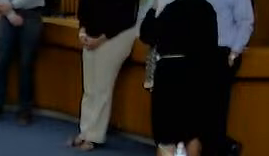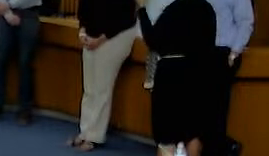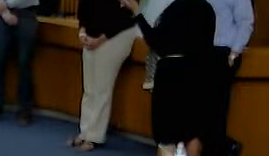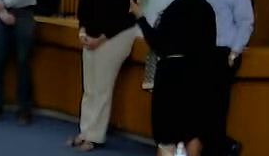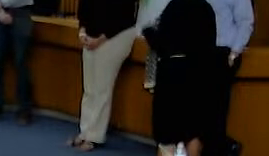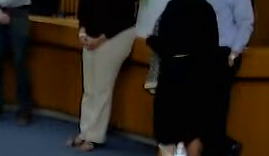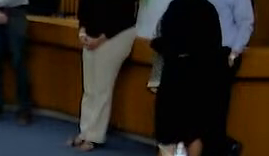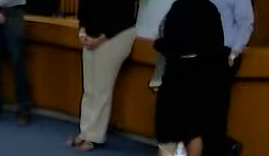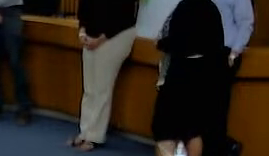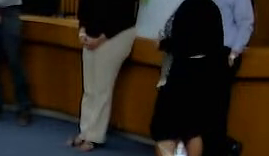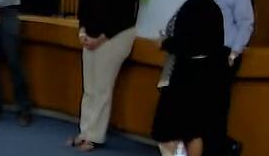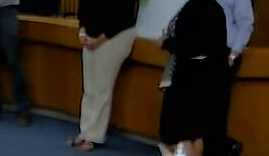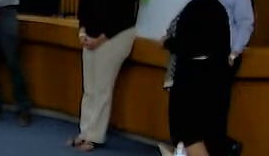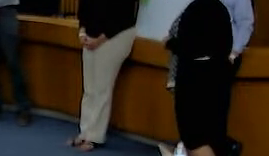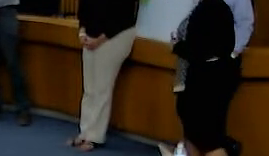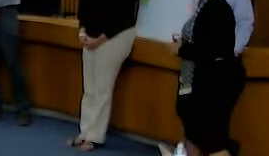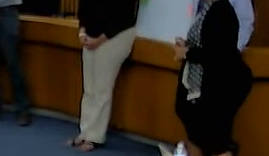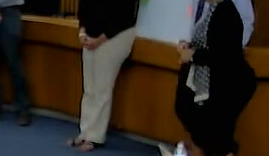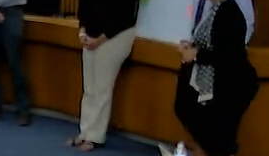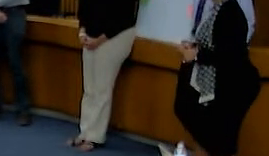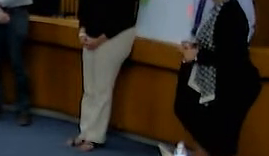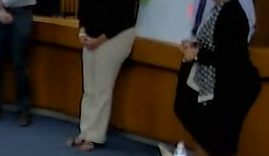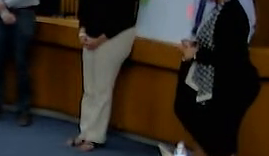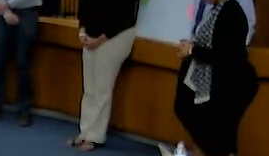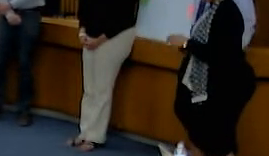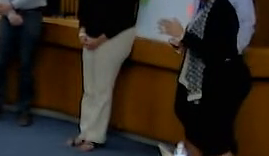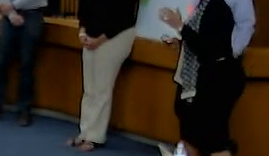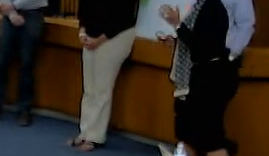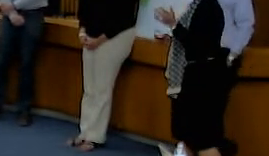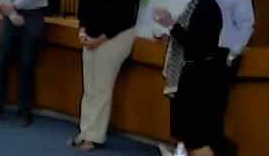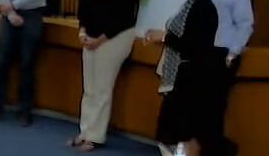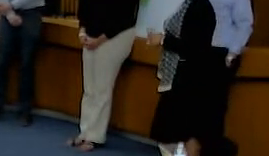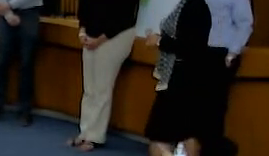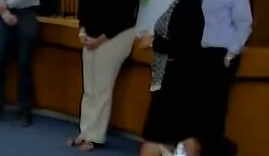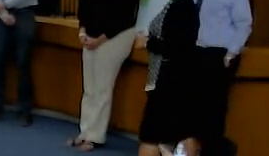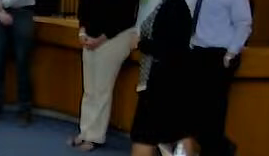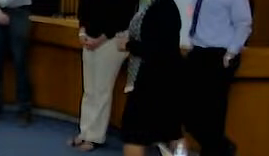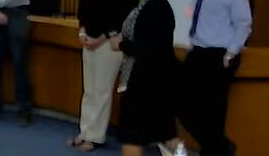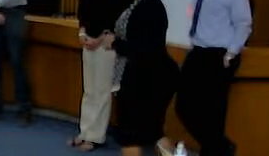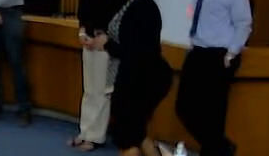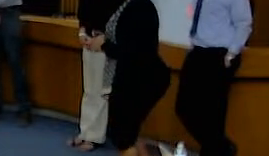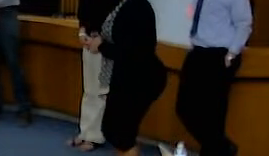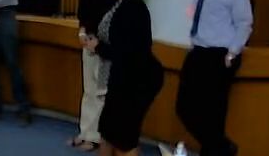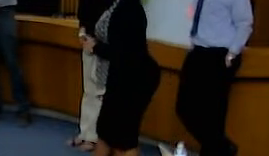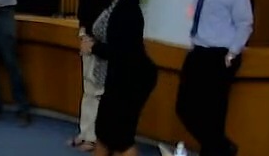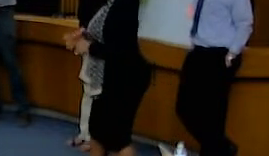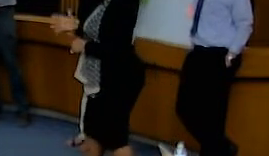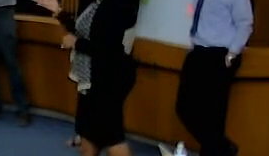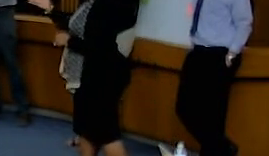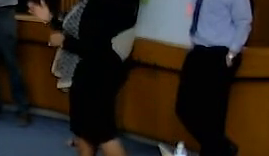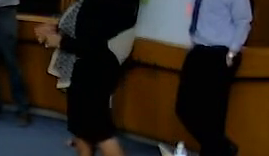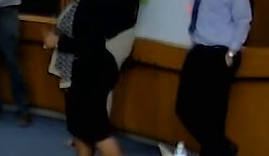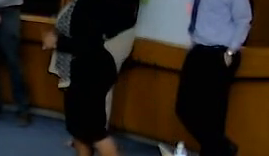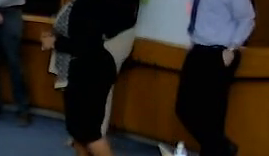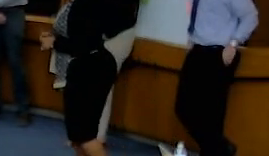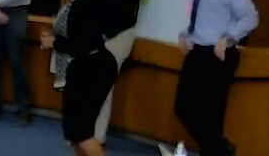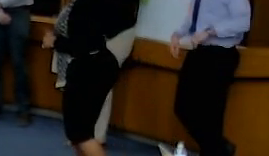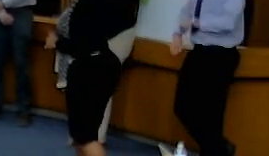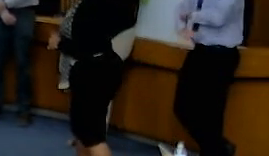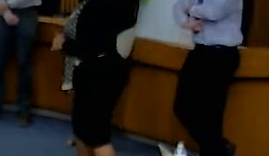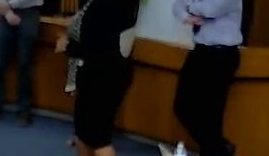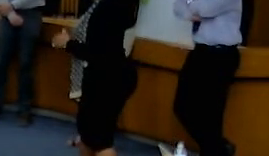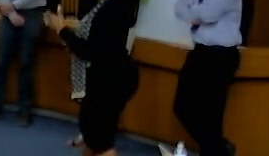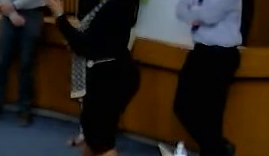those buildings. So how are you measuring? So that goes back to, there are, the same type of way that